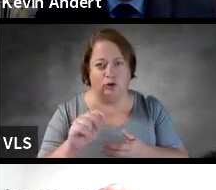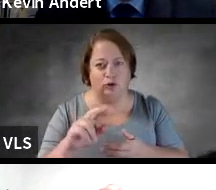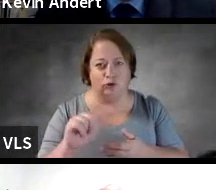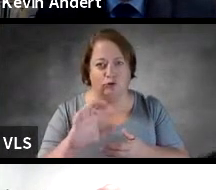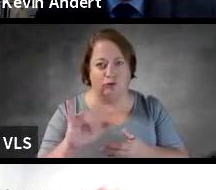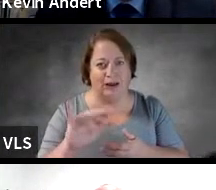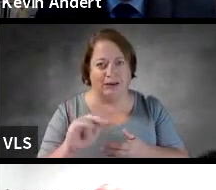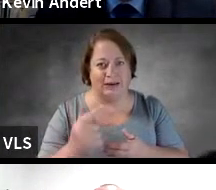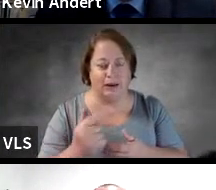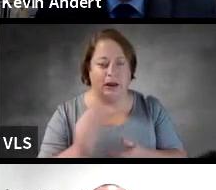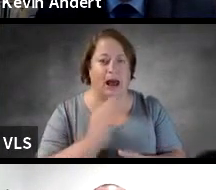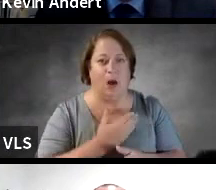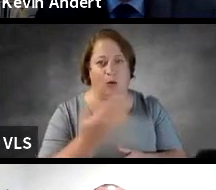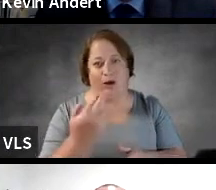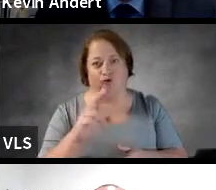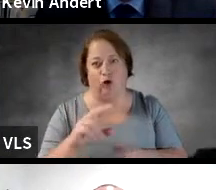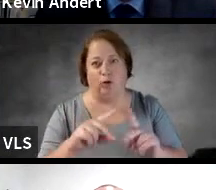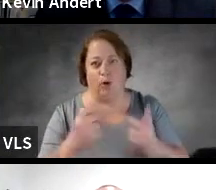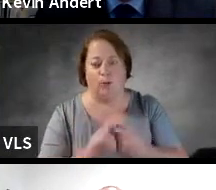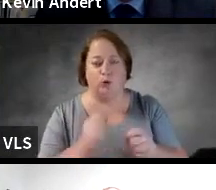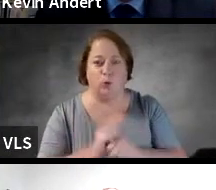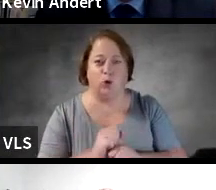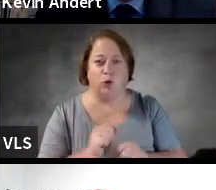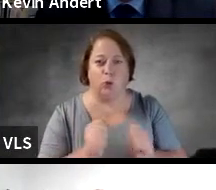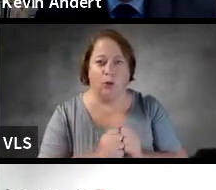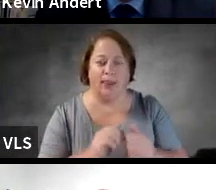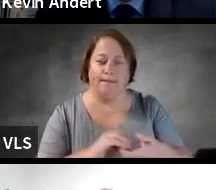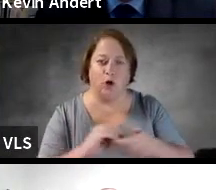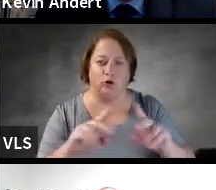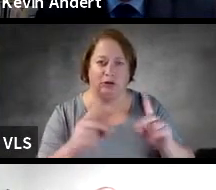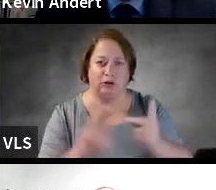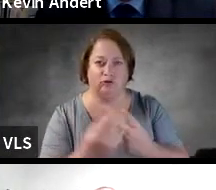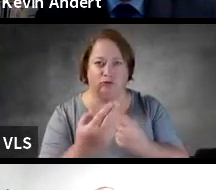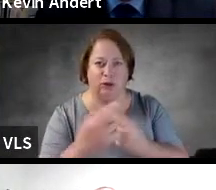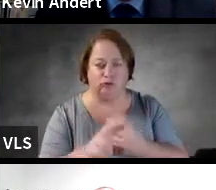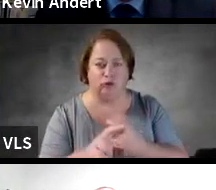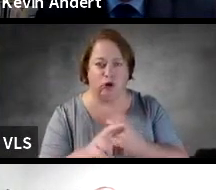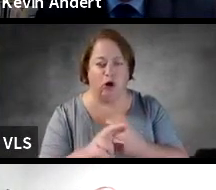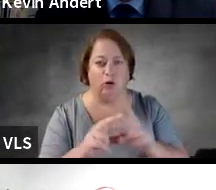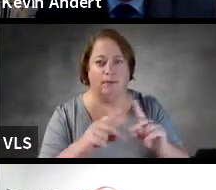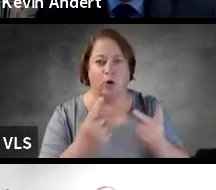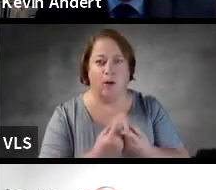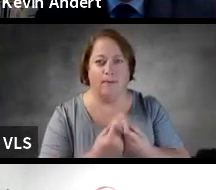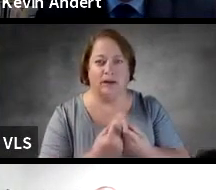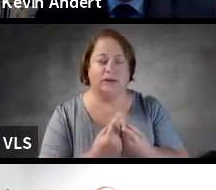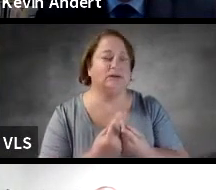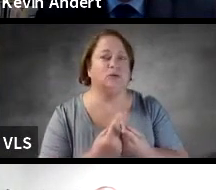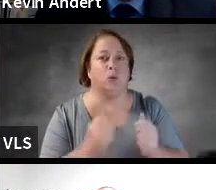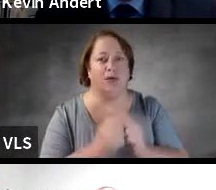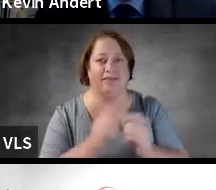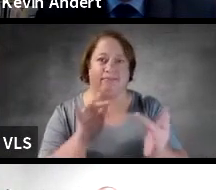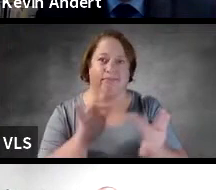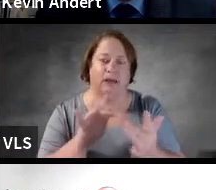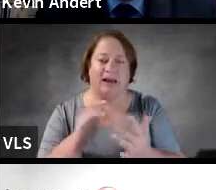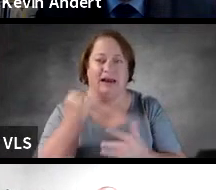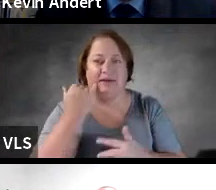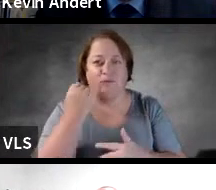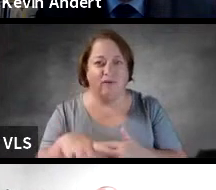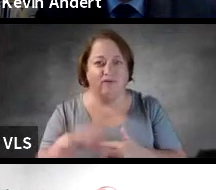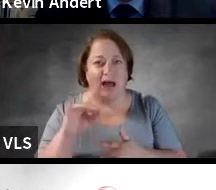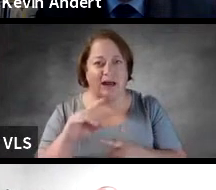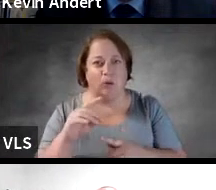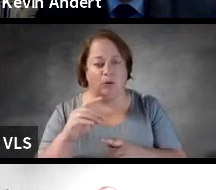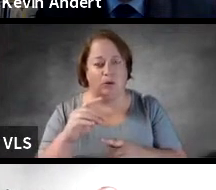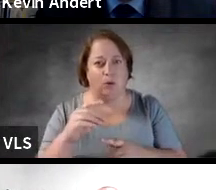with your HR departments on any contact. And when they're having cases, typically when we find out, we call our